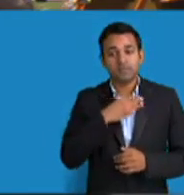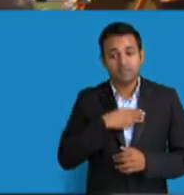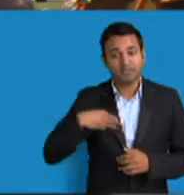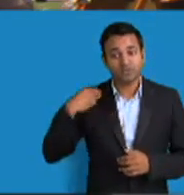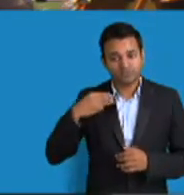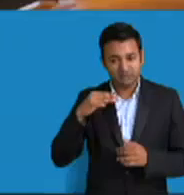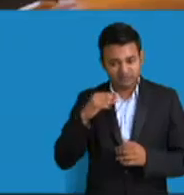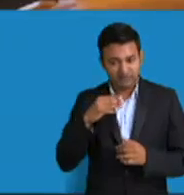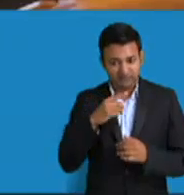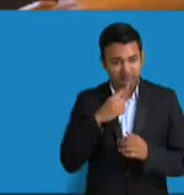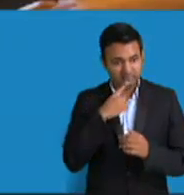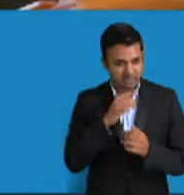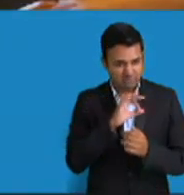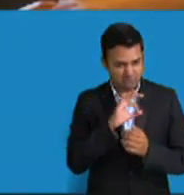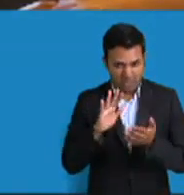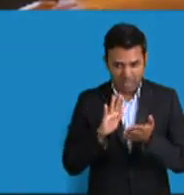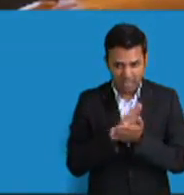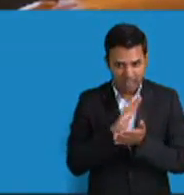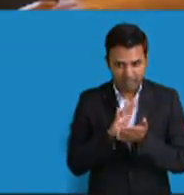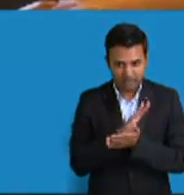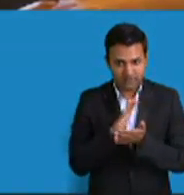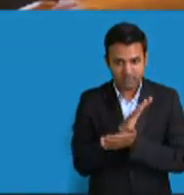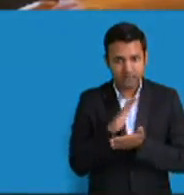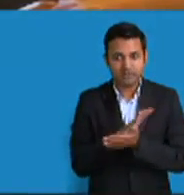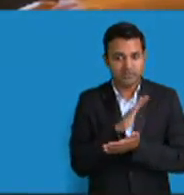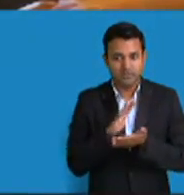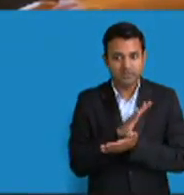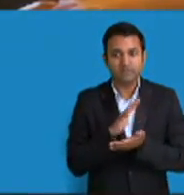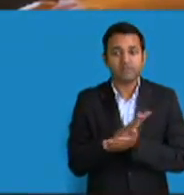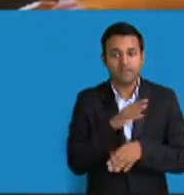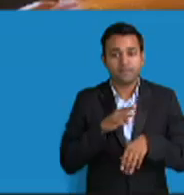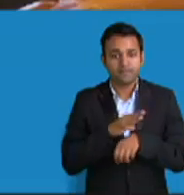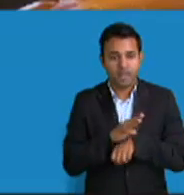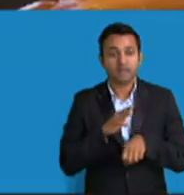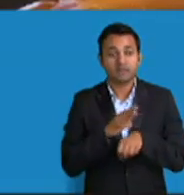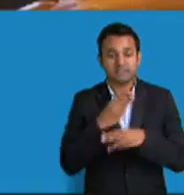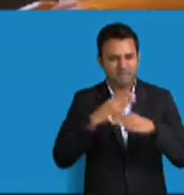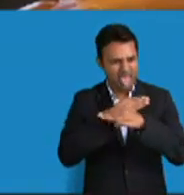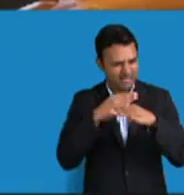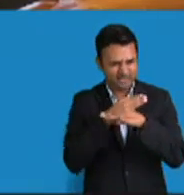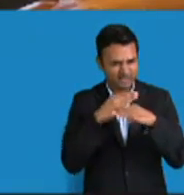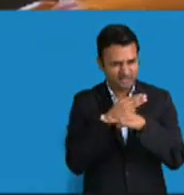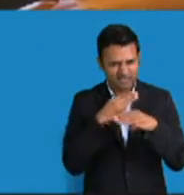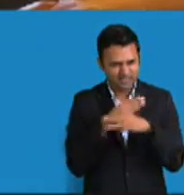in mathematics. And FTU says it's due to the high